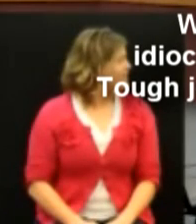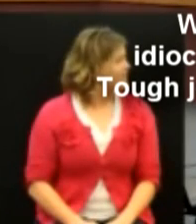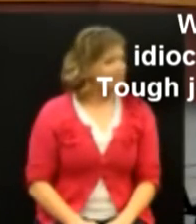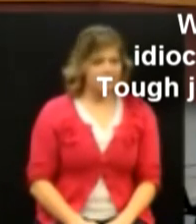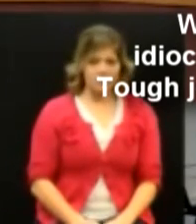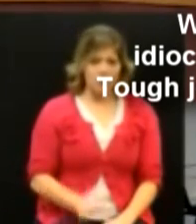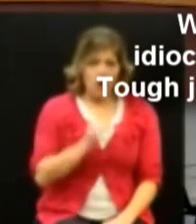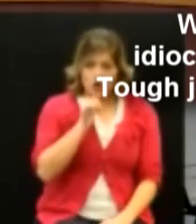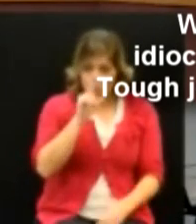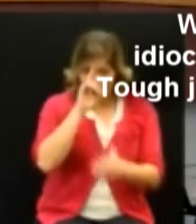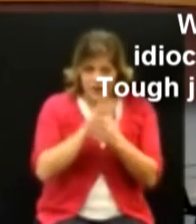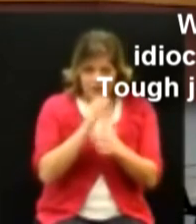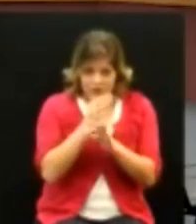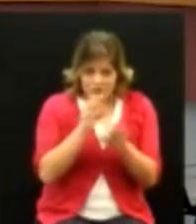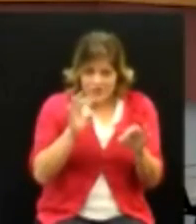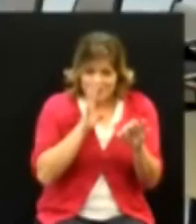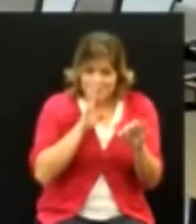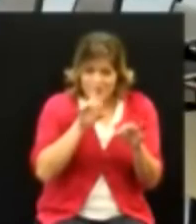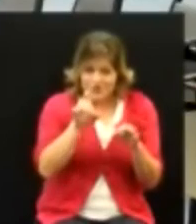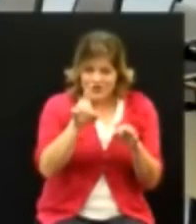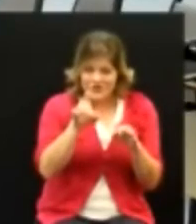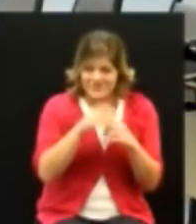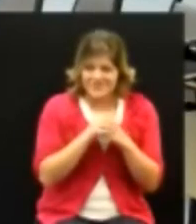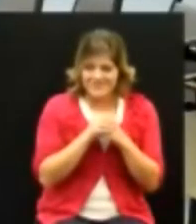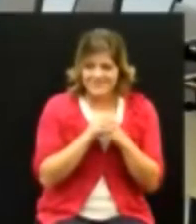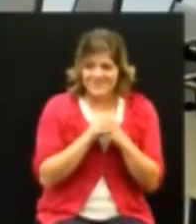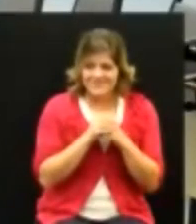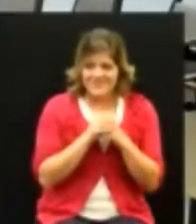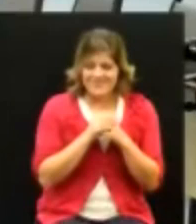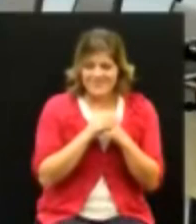Don't believe in free speech? Tongue-tied?